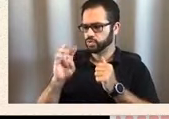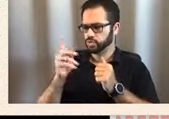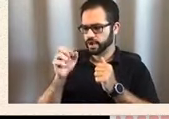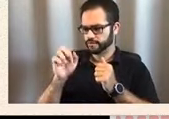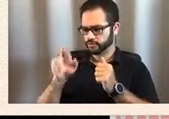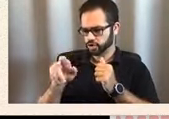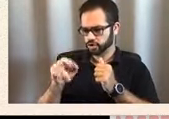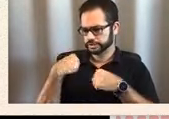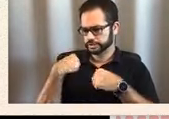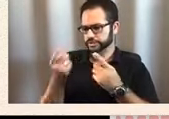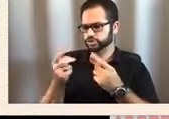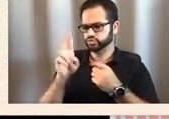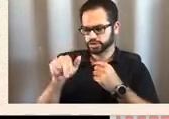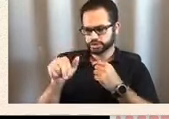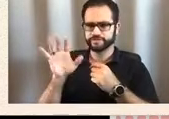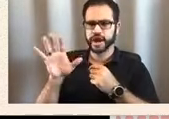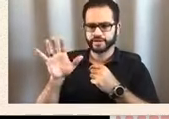2005.